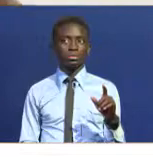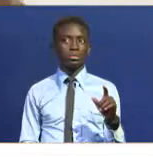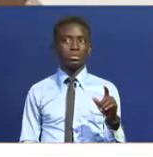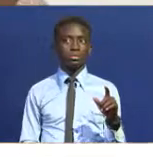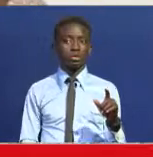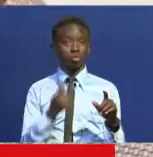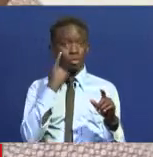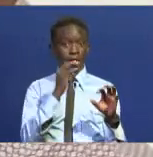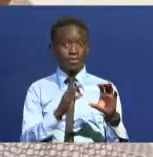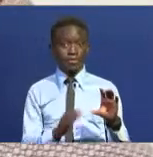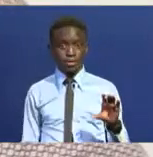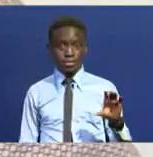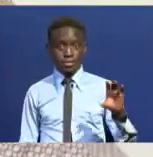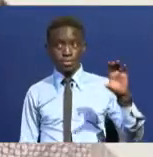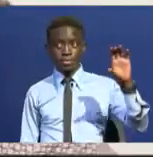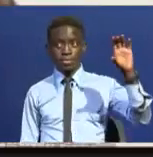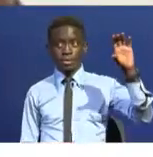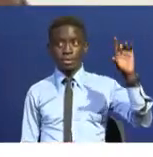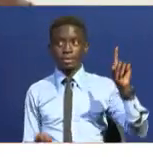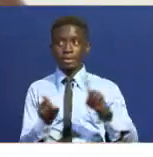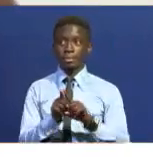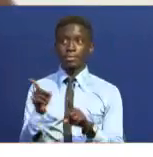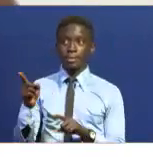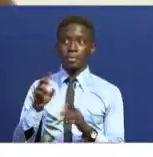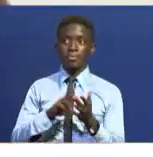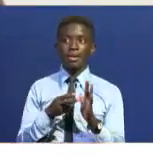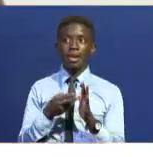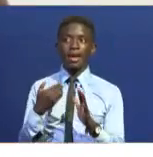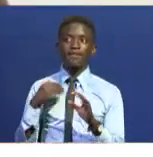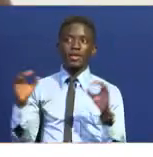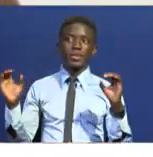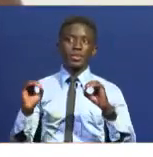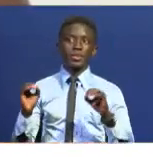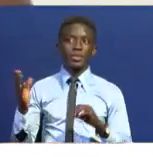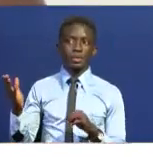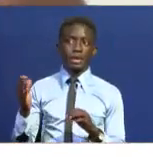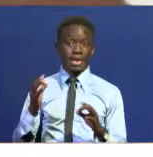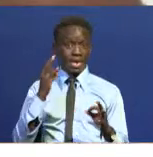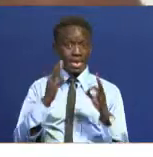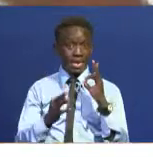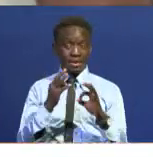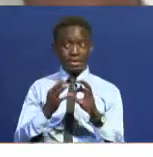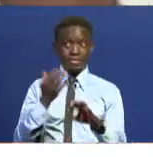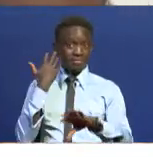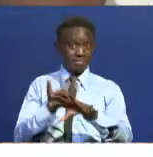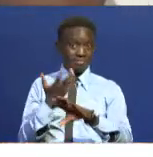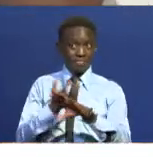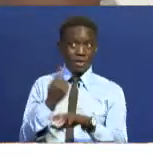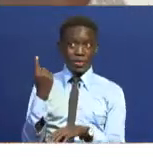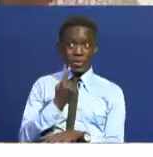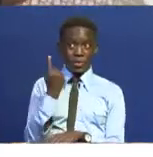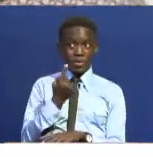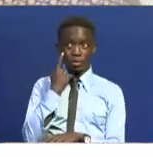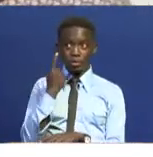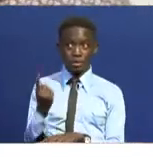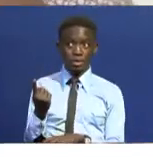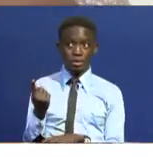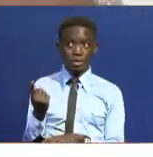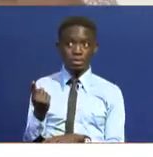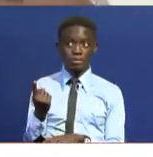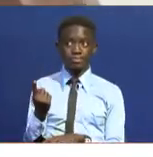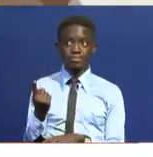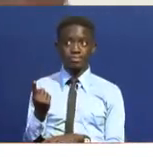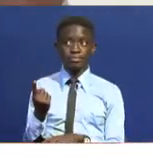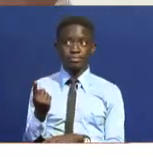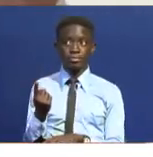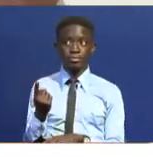this. Every time there's a, here there's no steel, this is not concrete. So if it's concrete, and already reinforcing it, you will see where